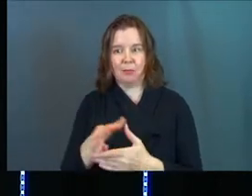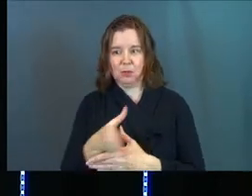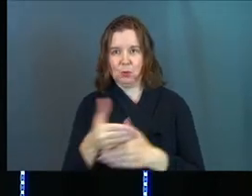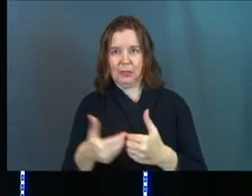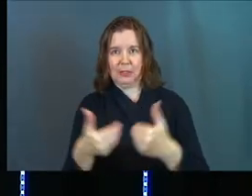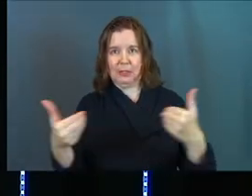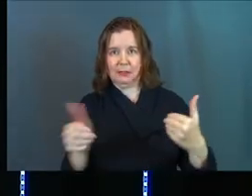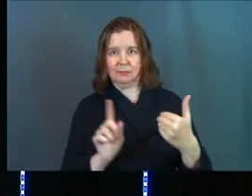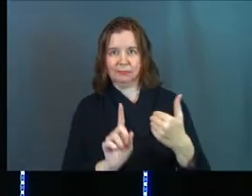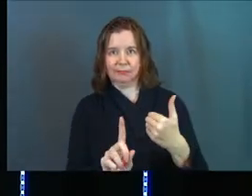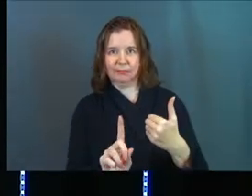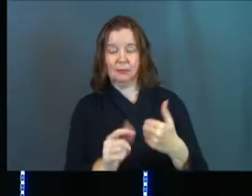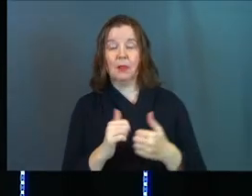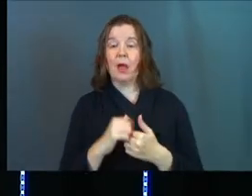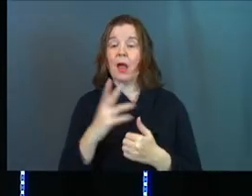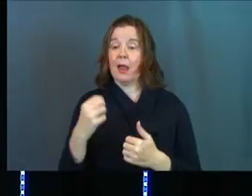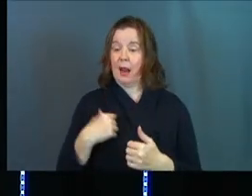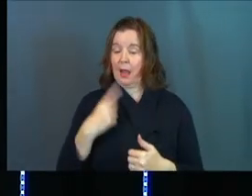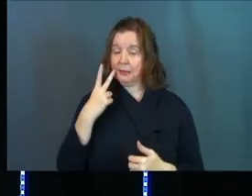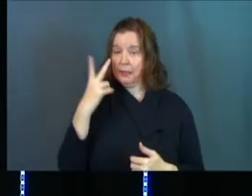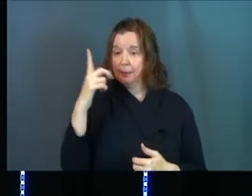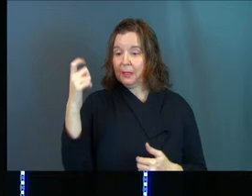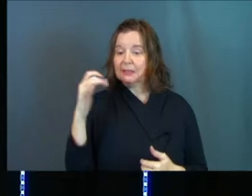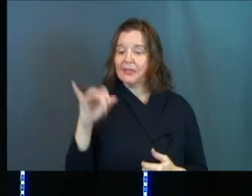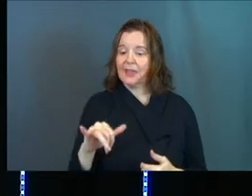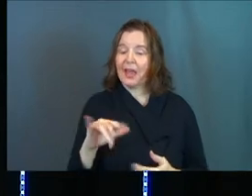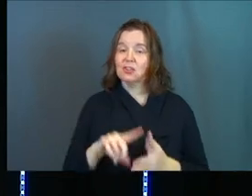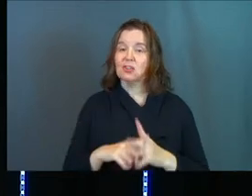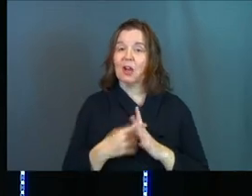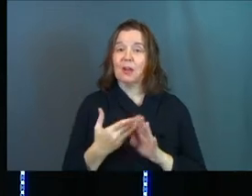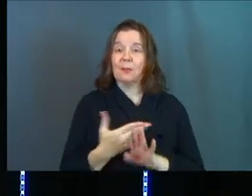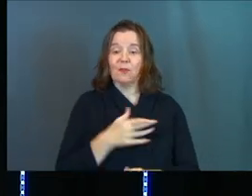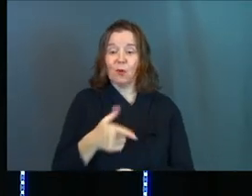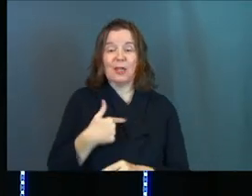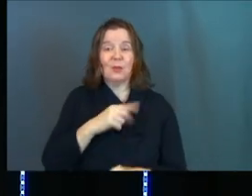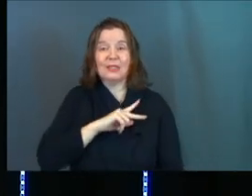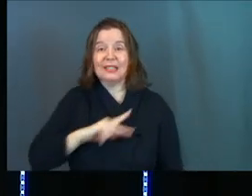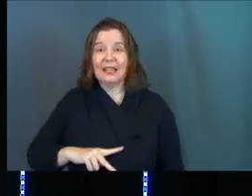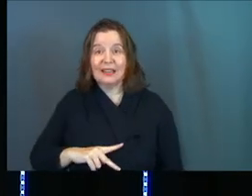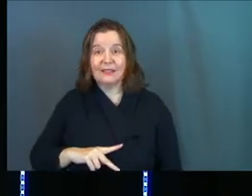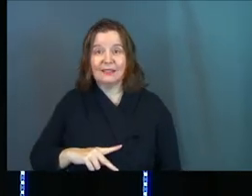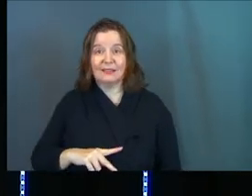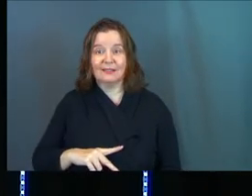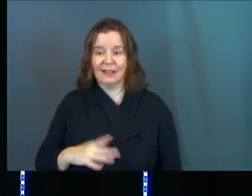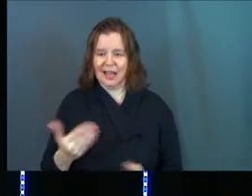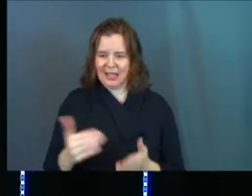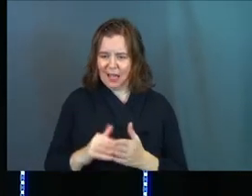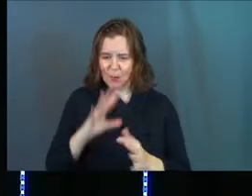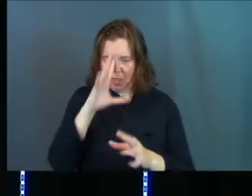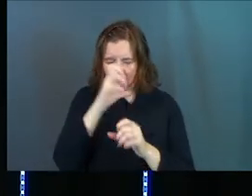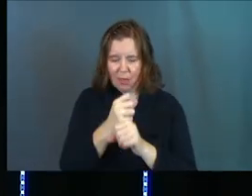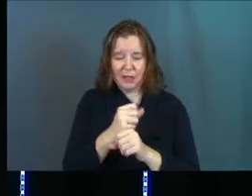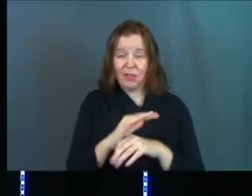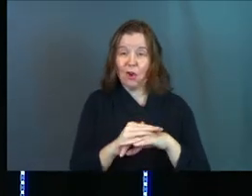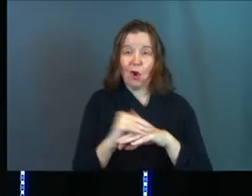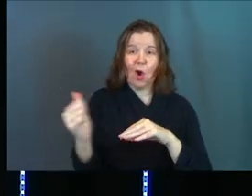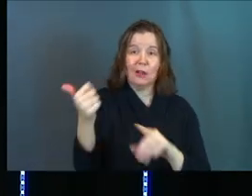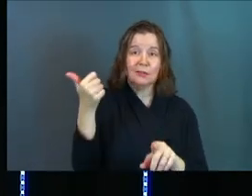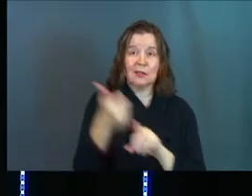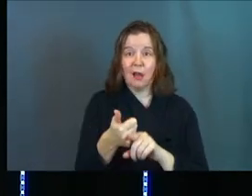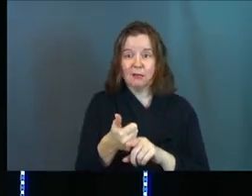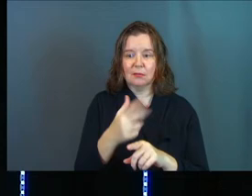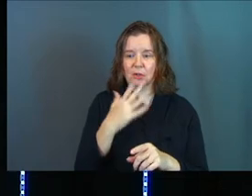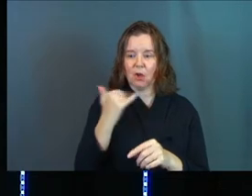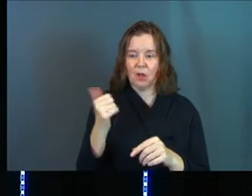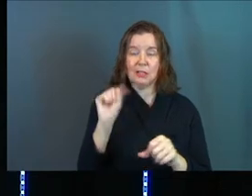That would be his gold thread. And I say that because that started before he was ever king. Again, we get caught up in calling. We